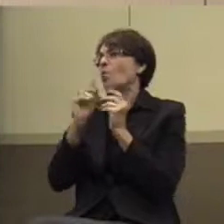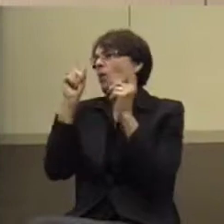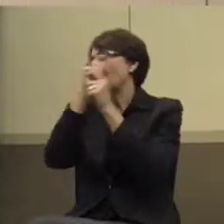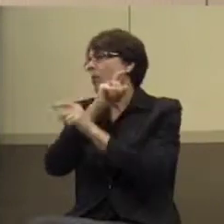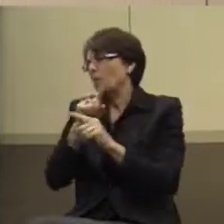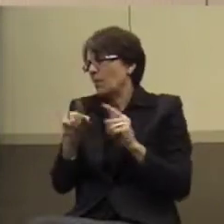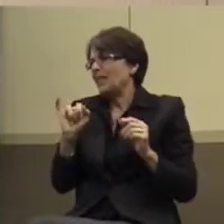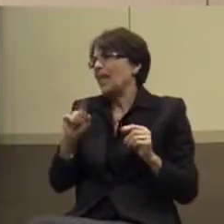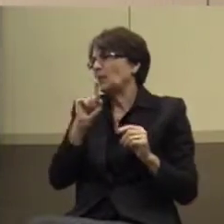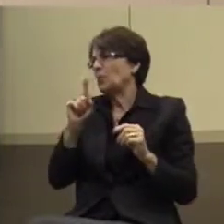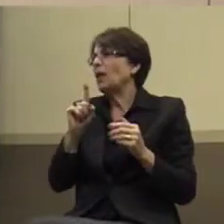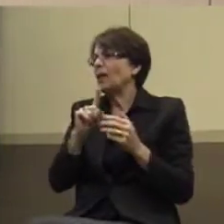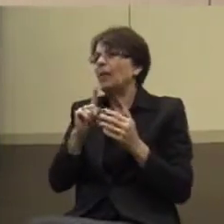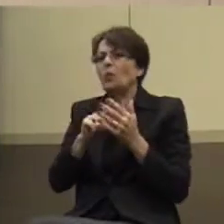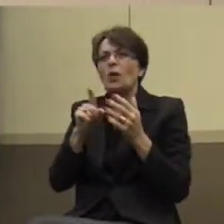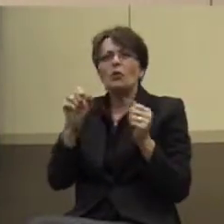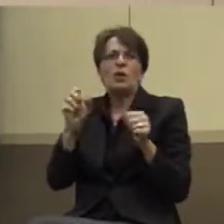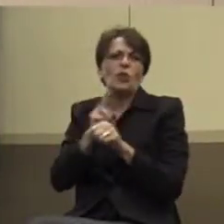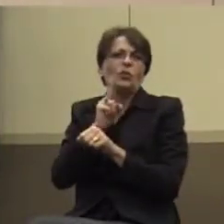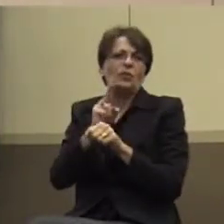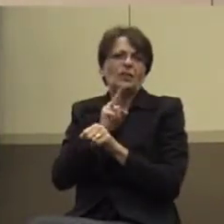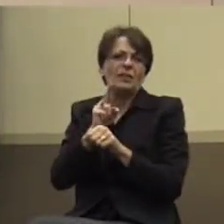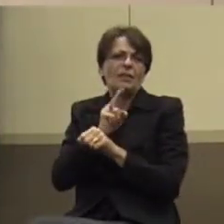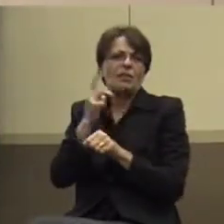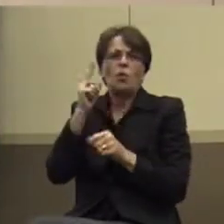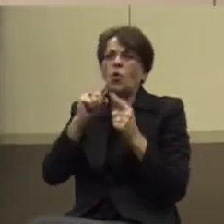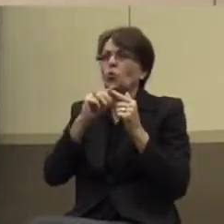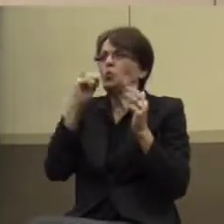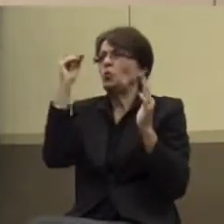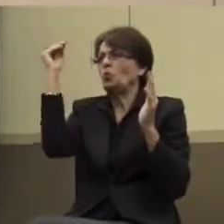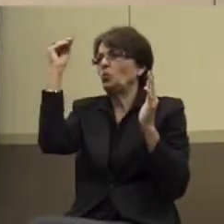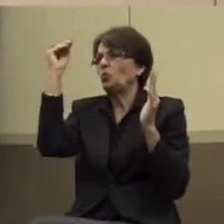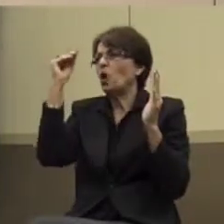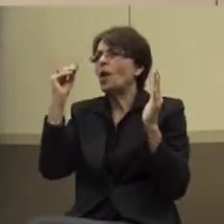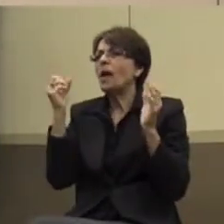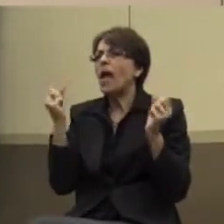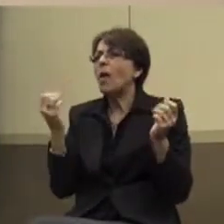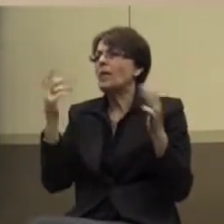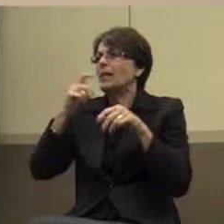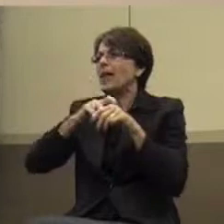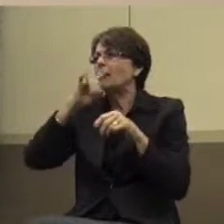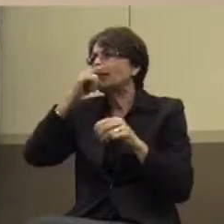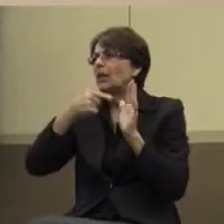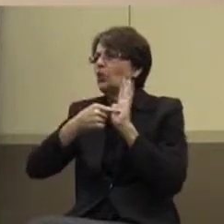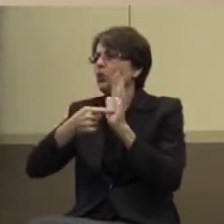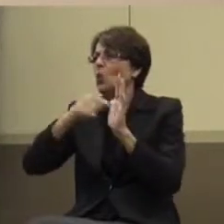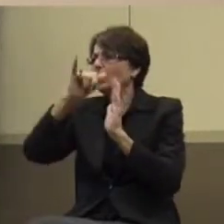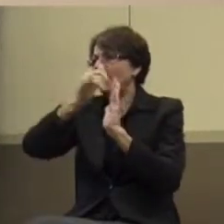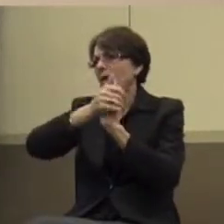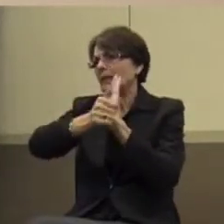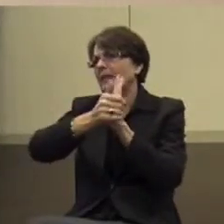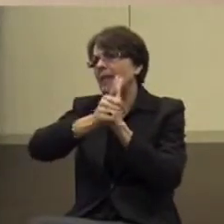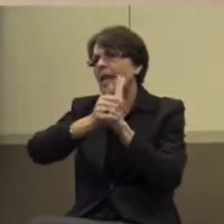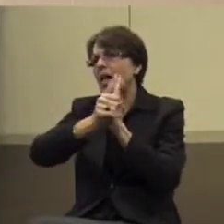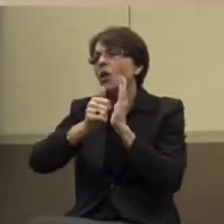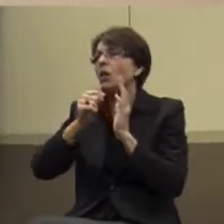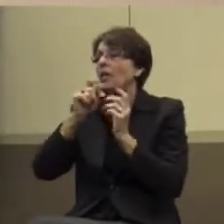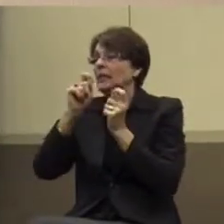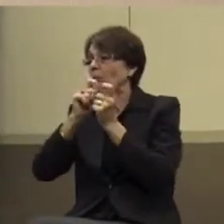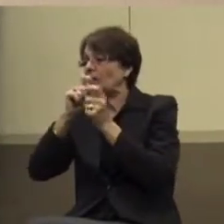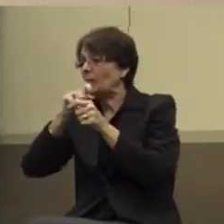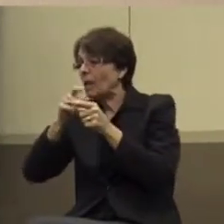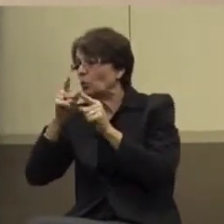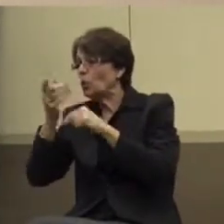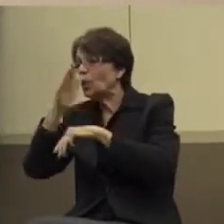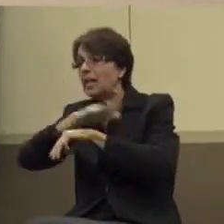that's really what you can use them for. Just kind of chart them, how many times the kid is showing the skill over certain times during the day or days